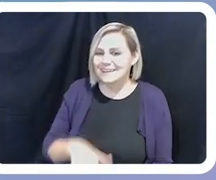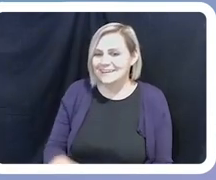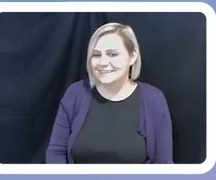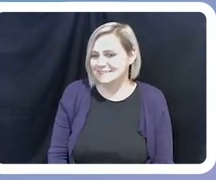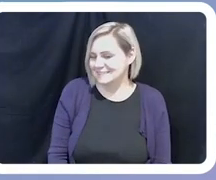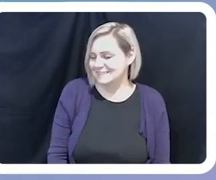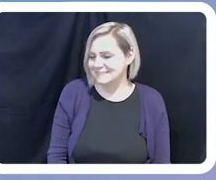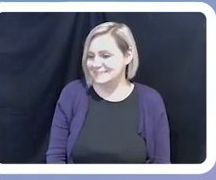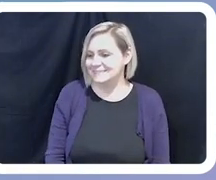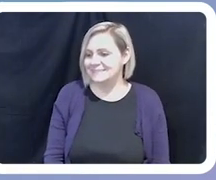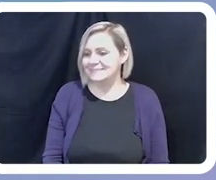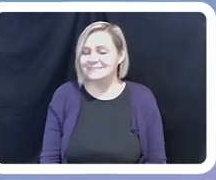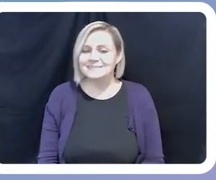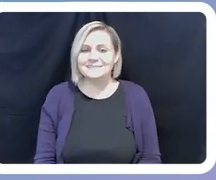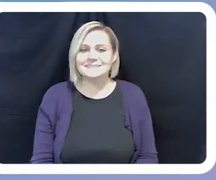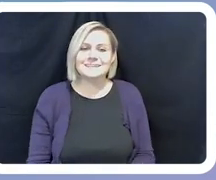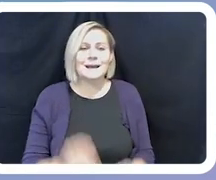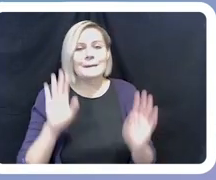I'm making it very nice of you.